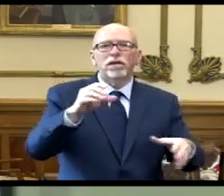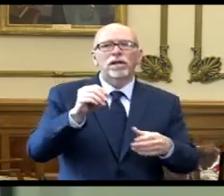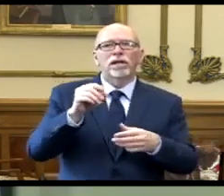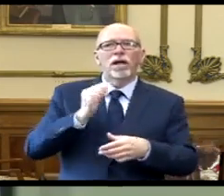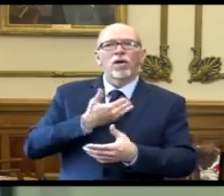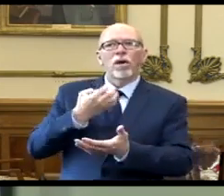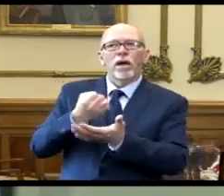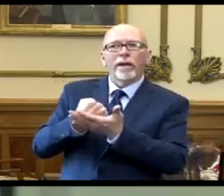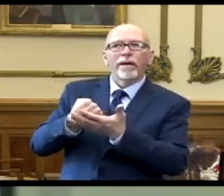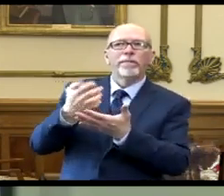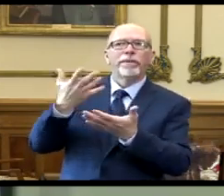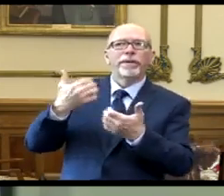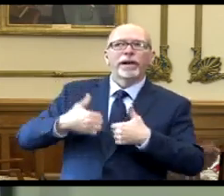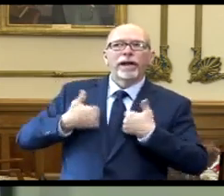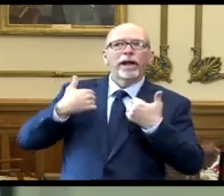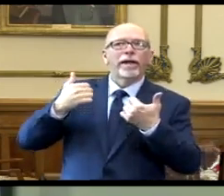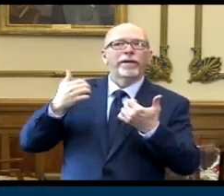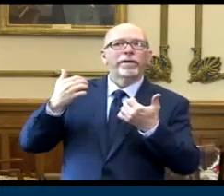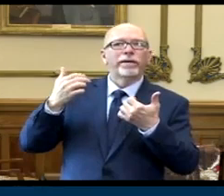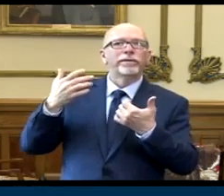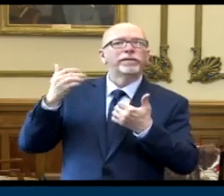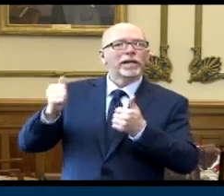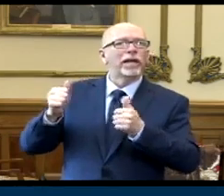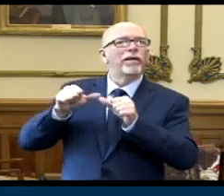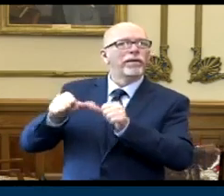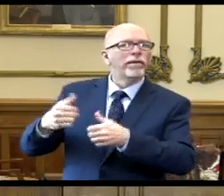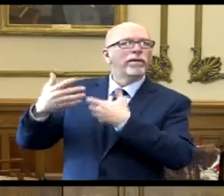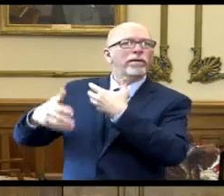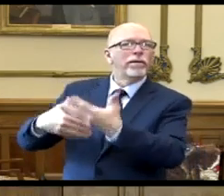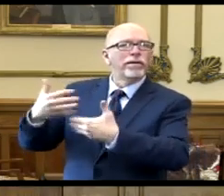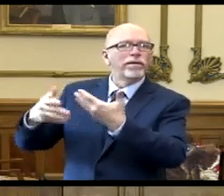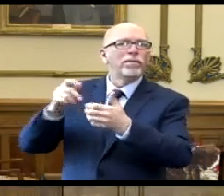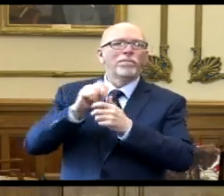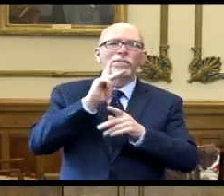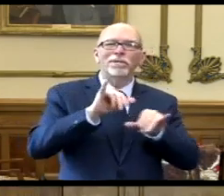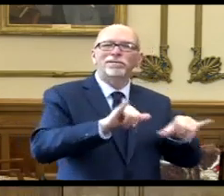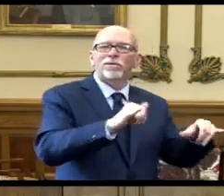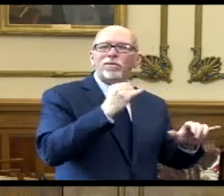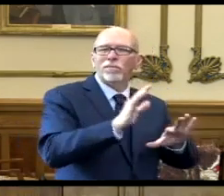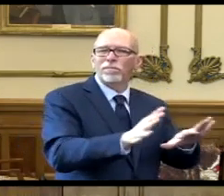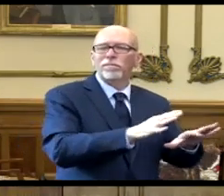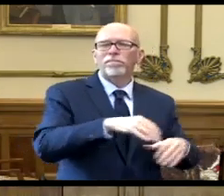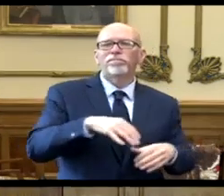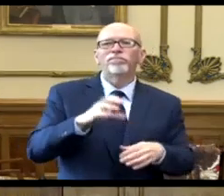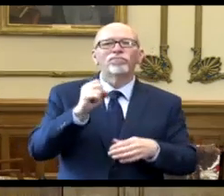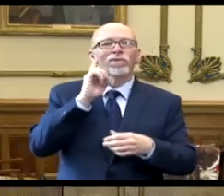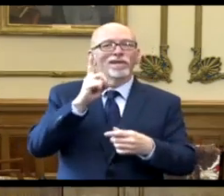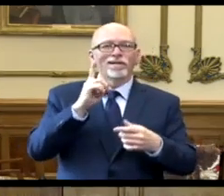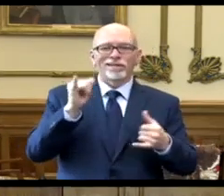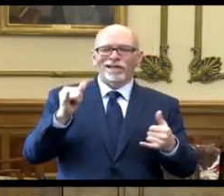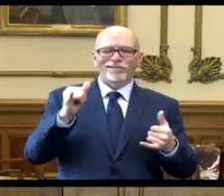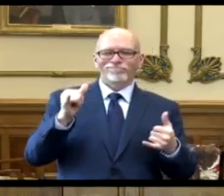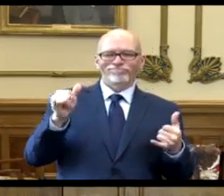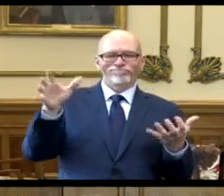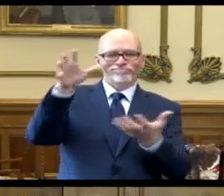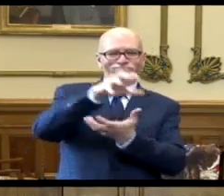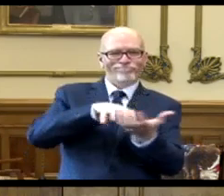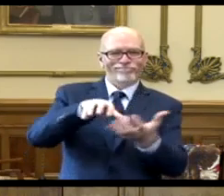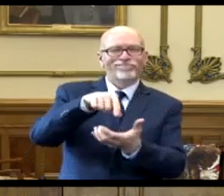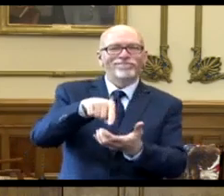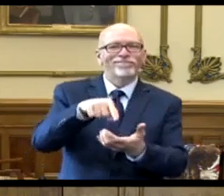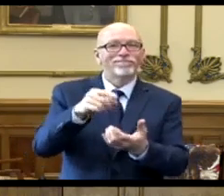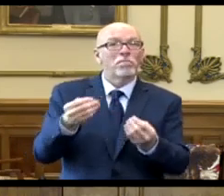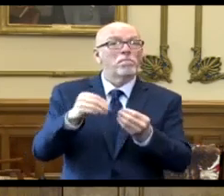economic and life to return to as normal as possible. So I think the combination of enhanced access